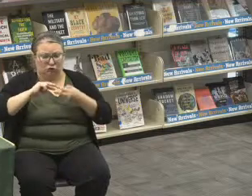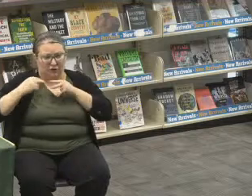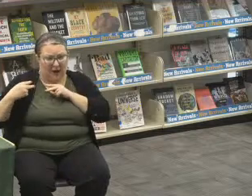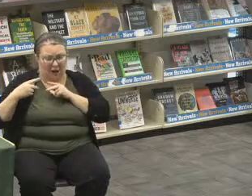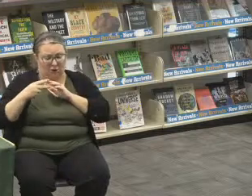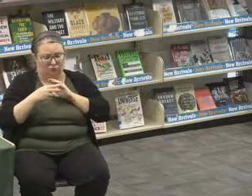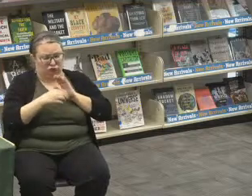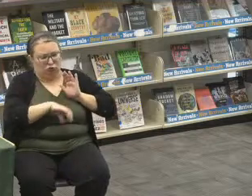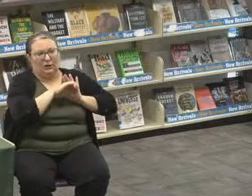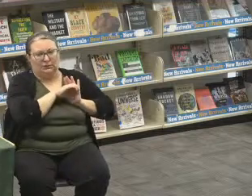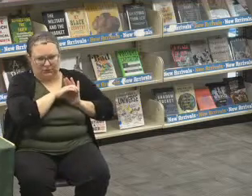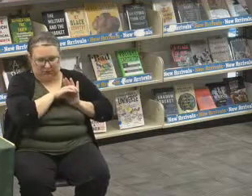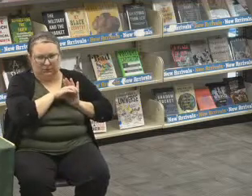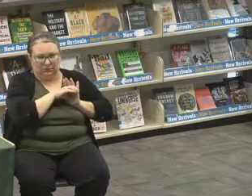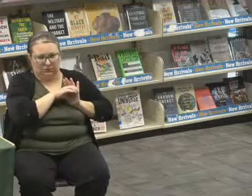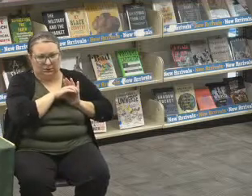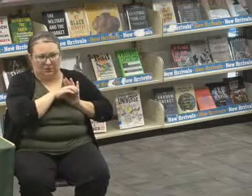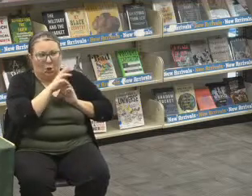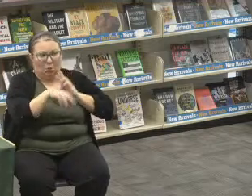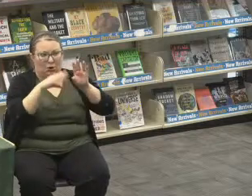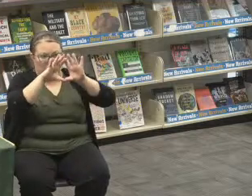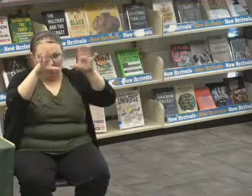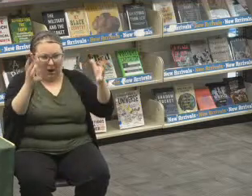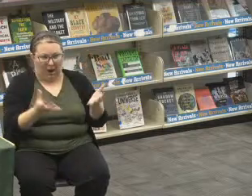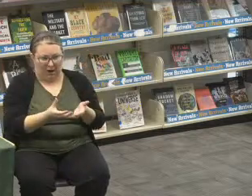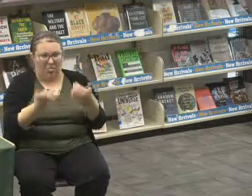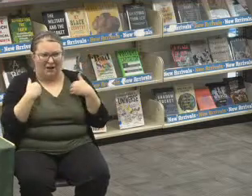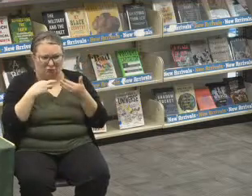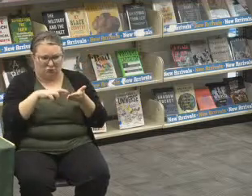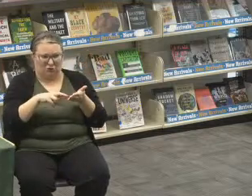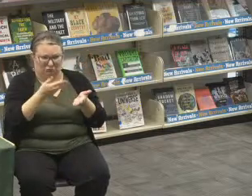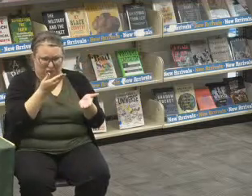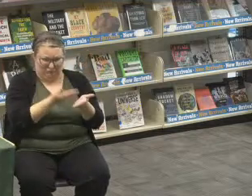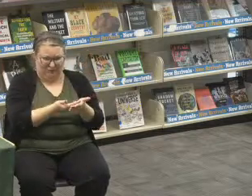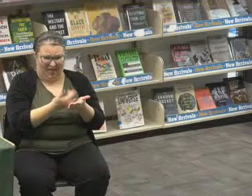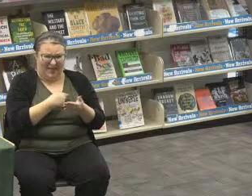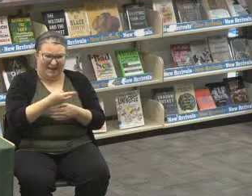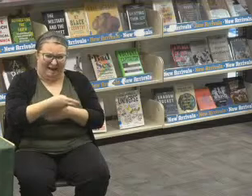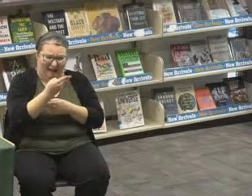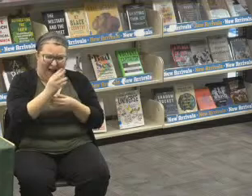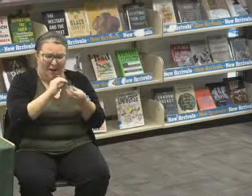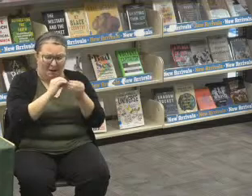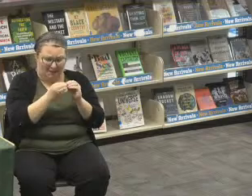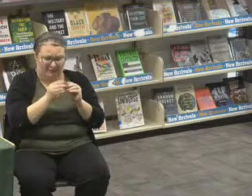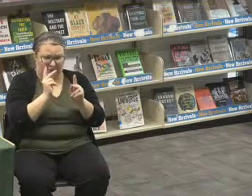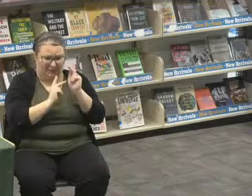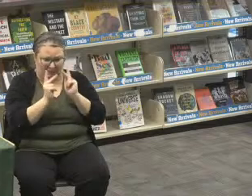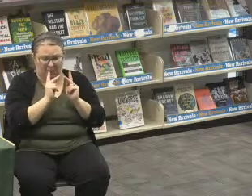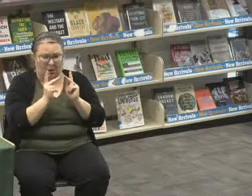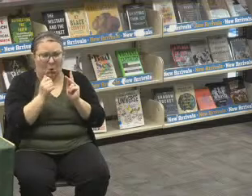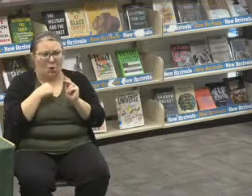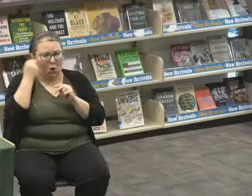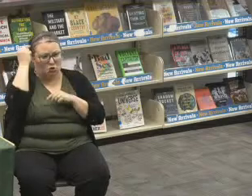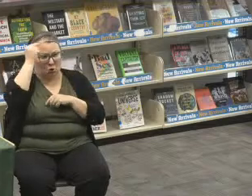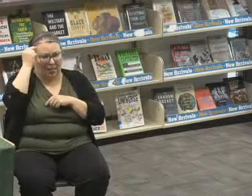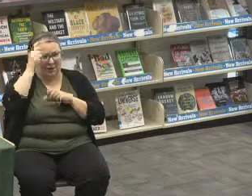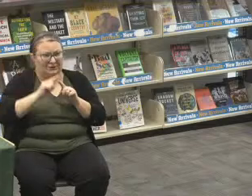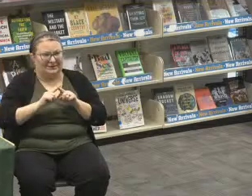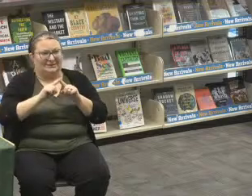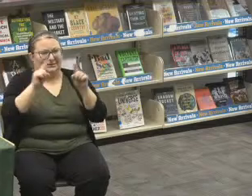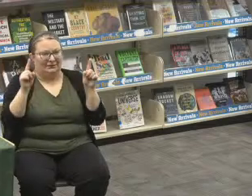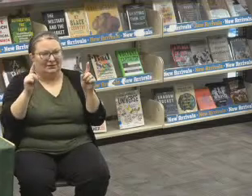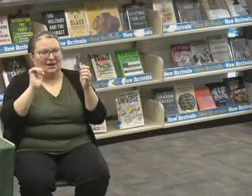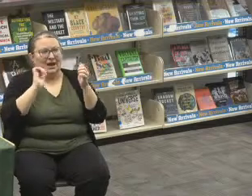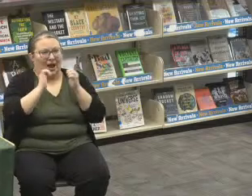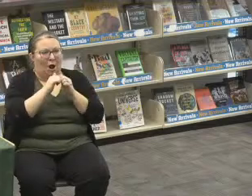trait worldwide. There's research on this. That's a sizable minority for whom there's a neurological difference in how